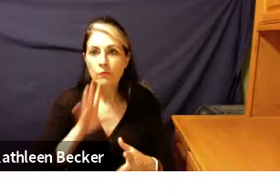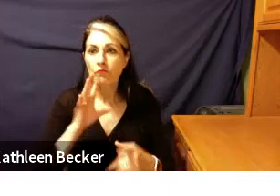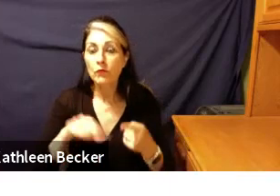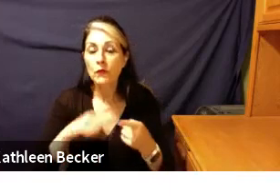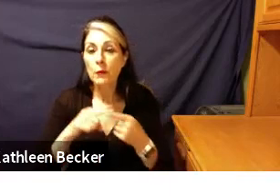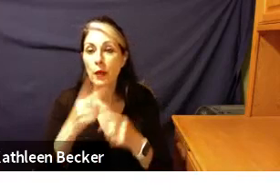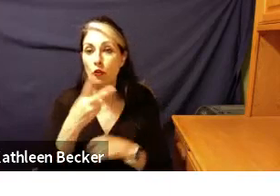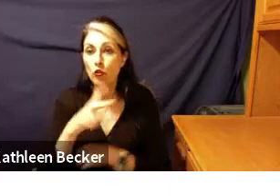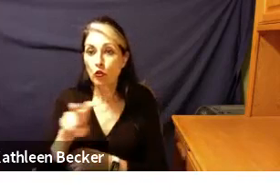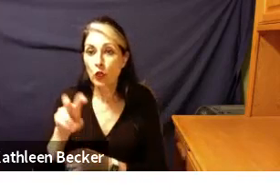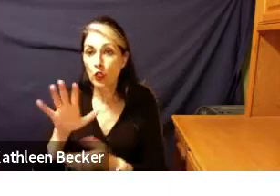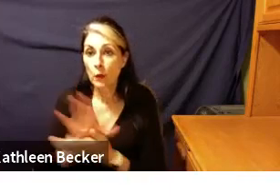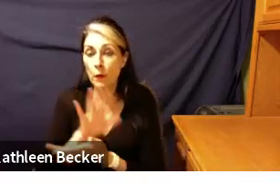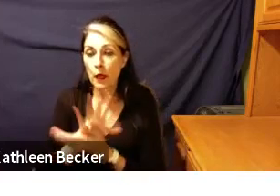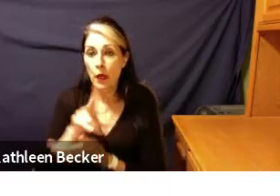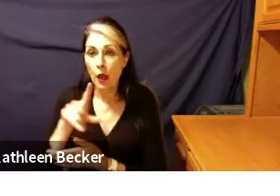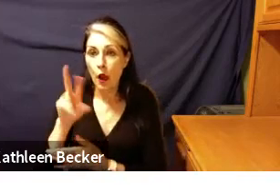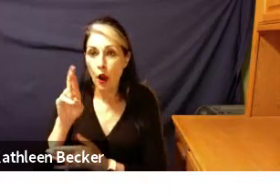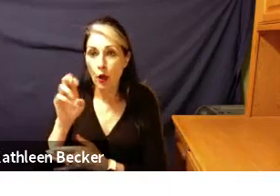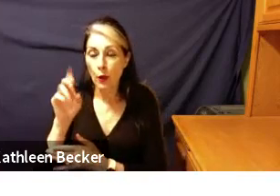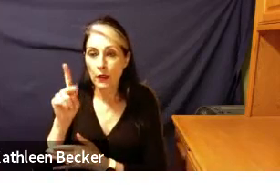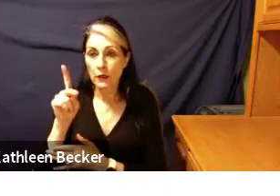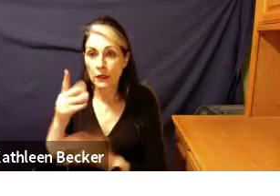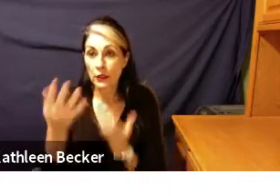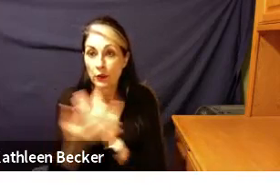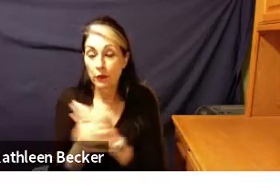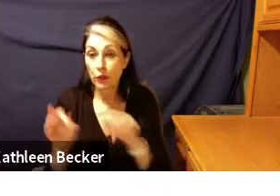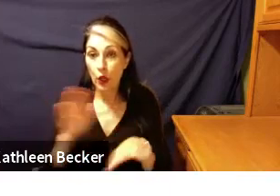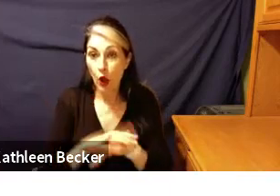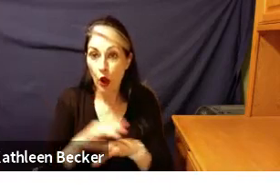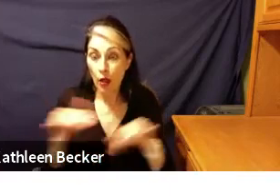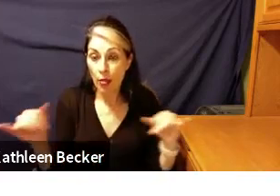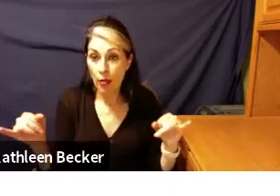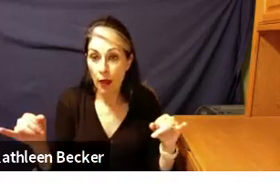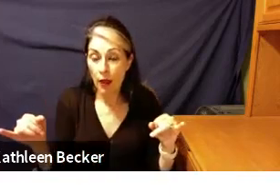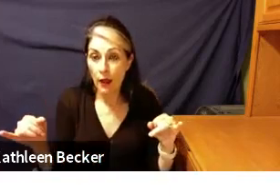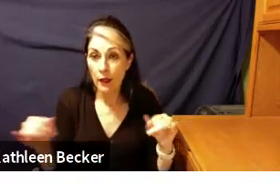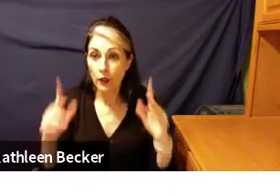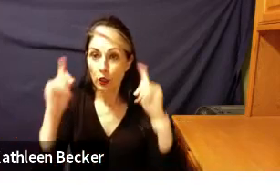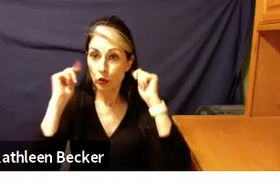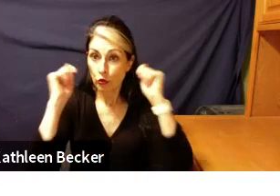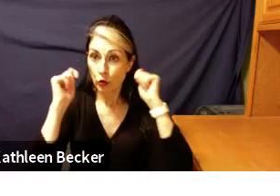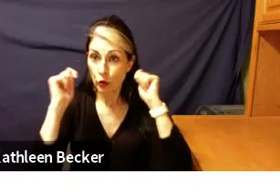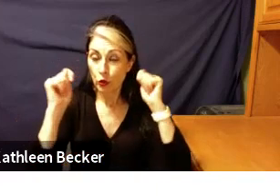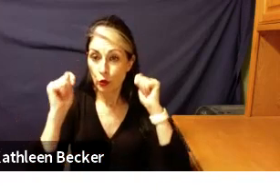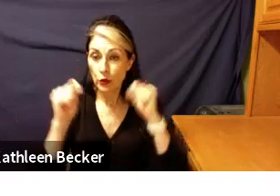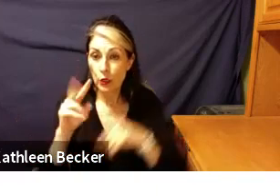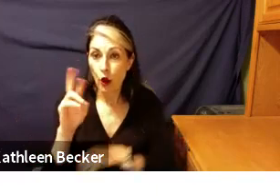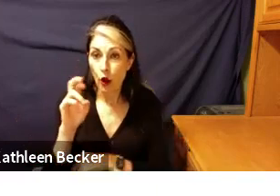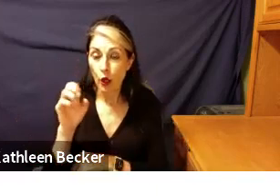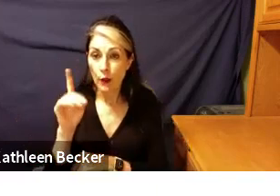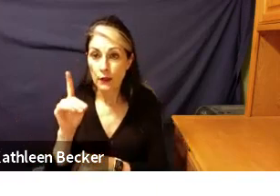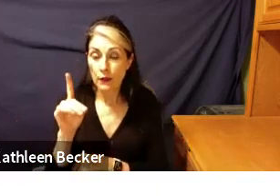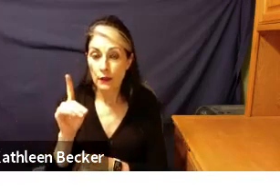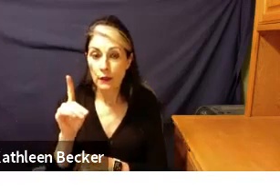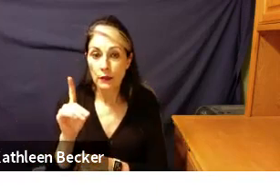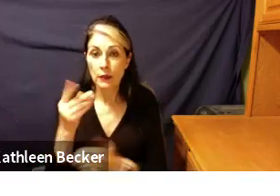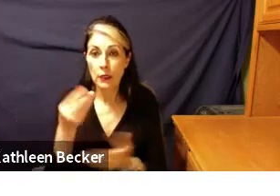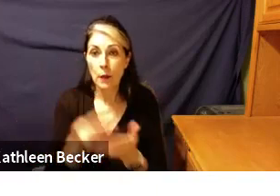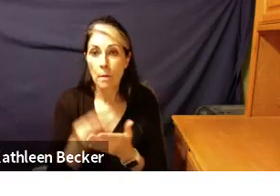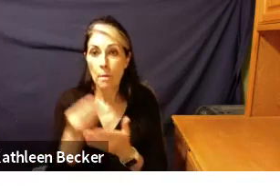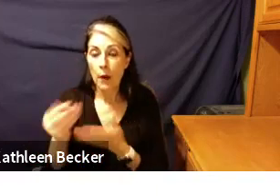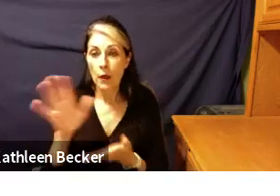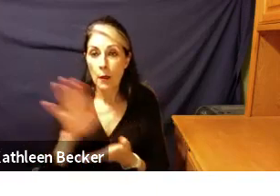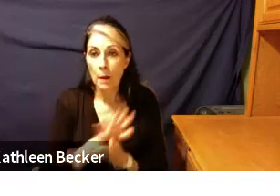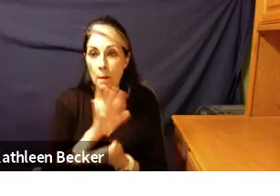is RUSD's free online tutoring. So RUSD purchased the